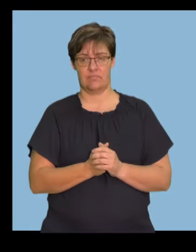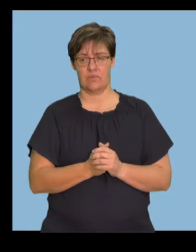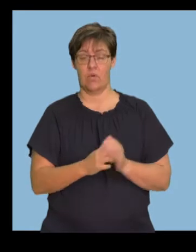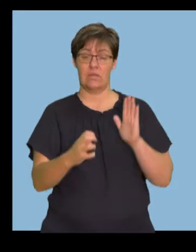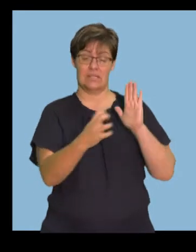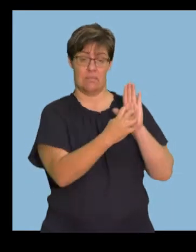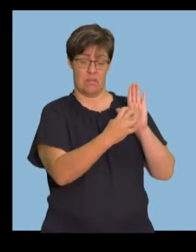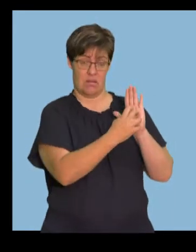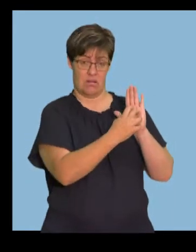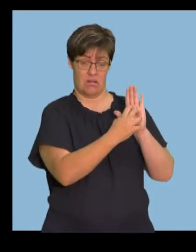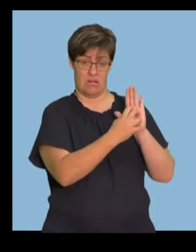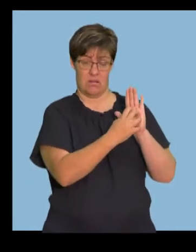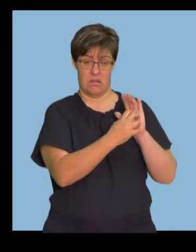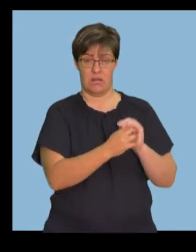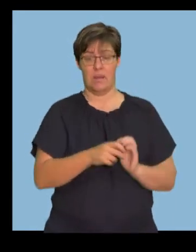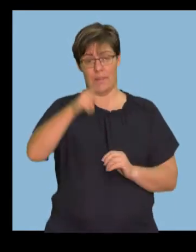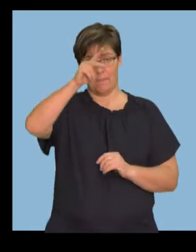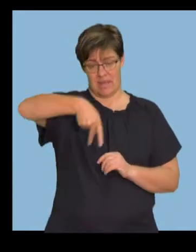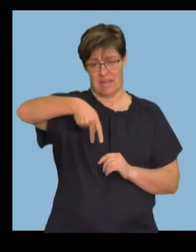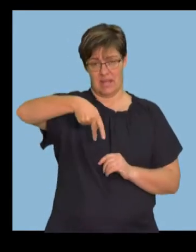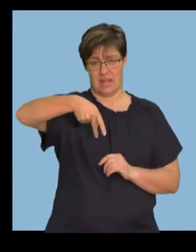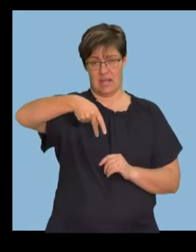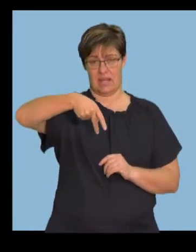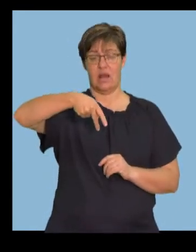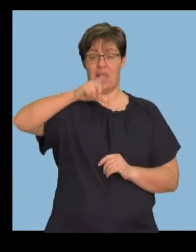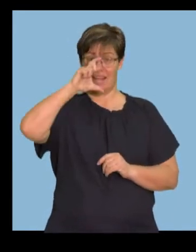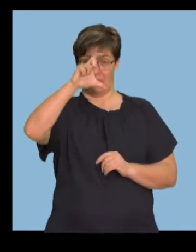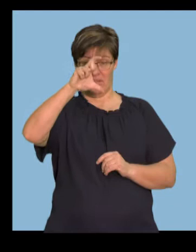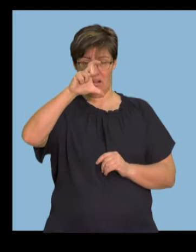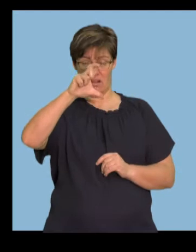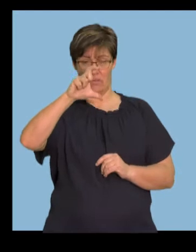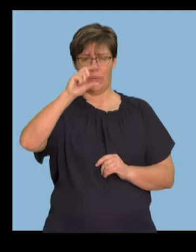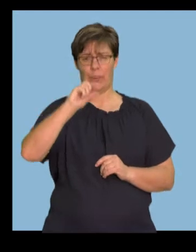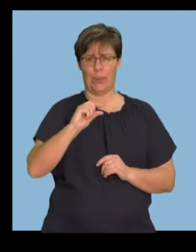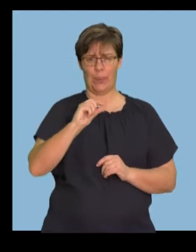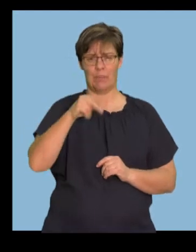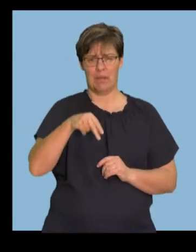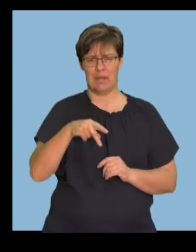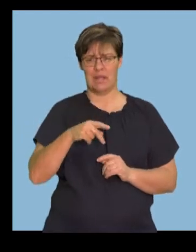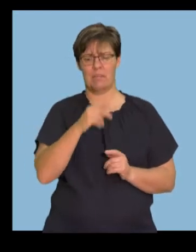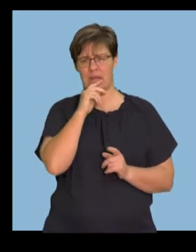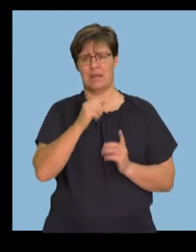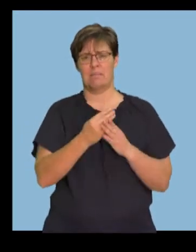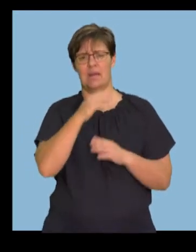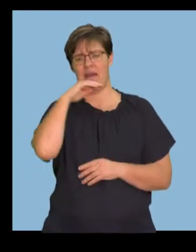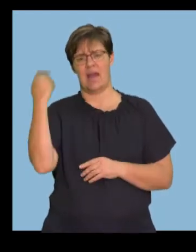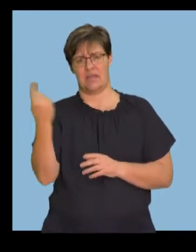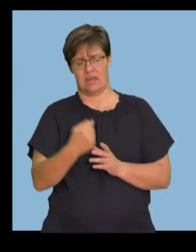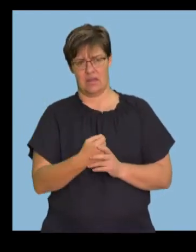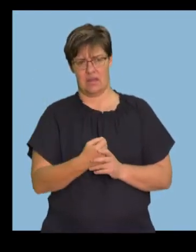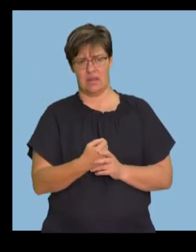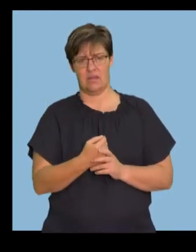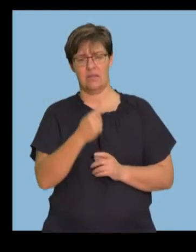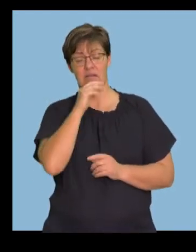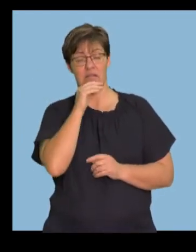of the symbol, P is the capital letter once again, because the small letter p represents something else, okay?